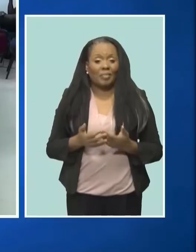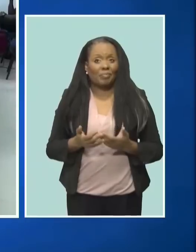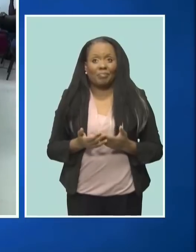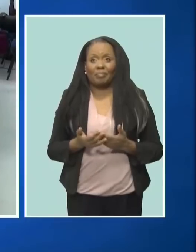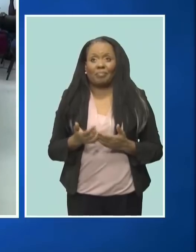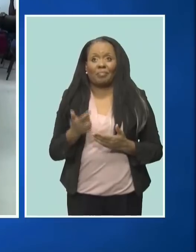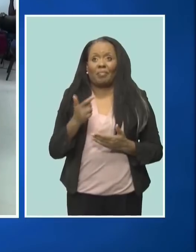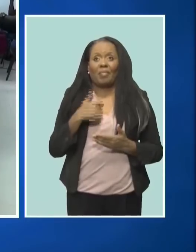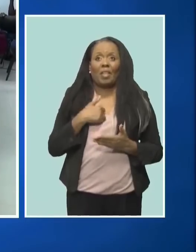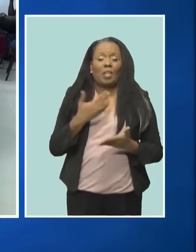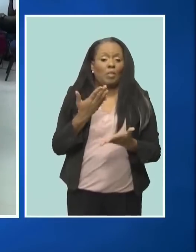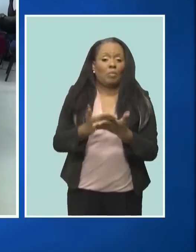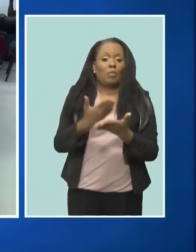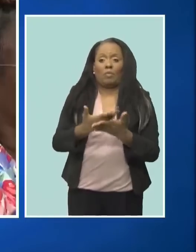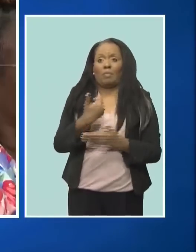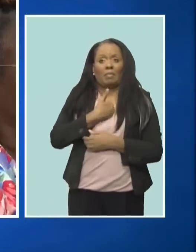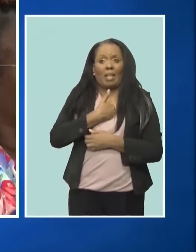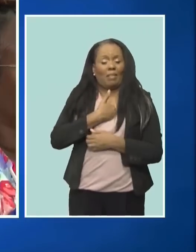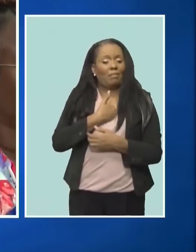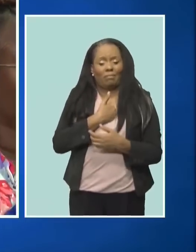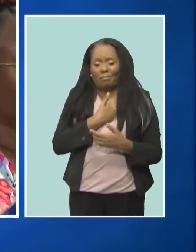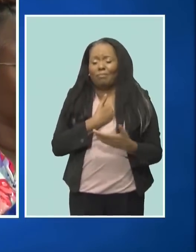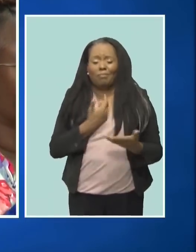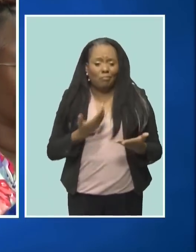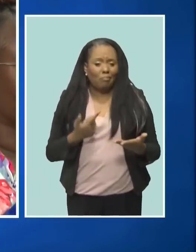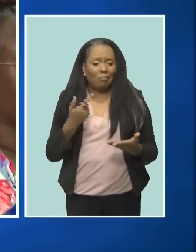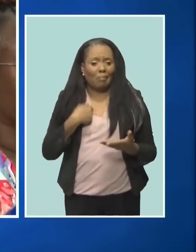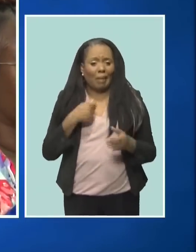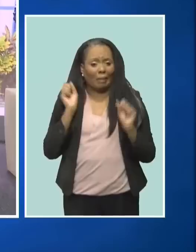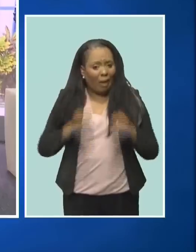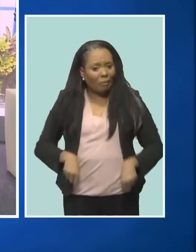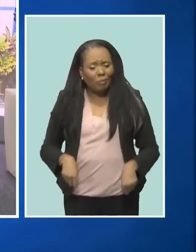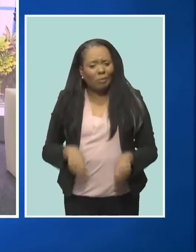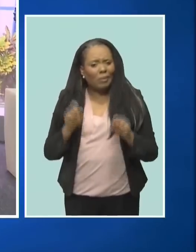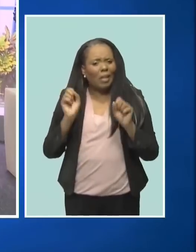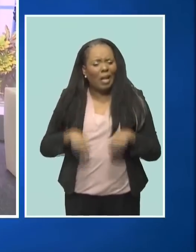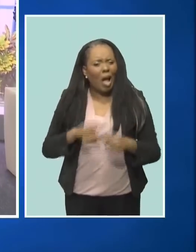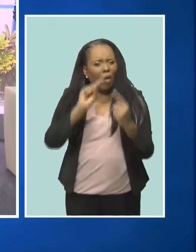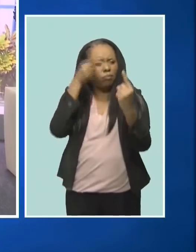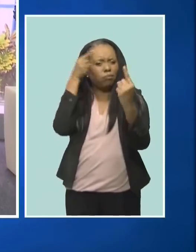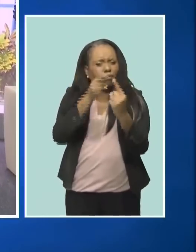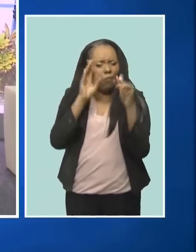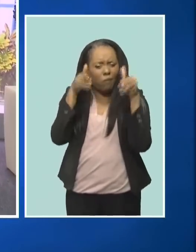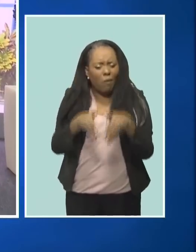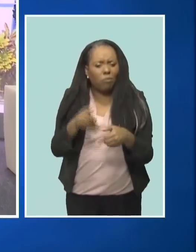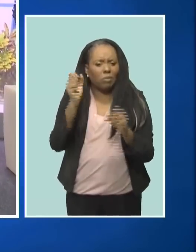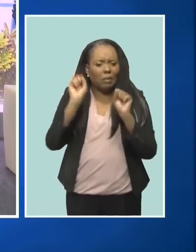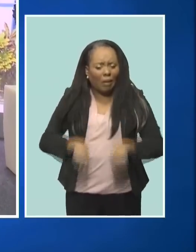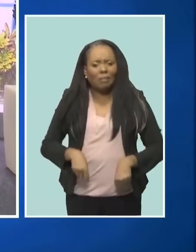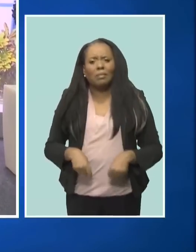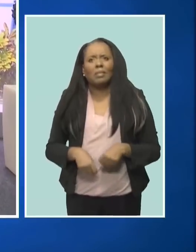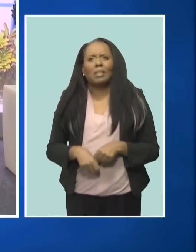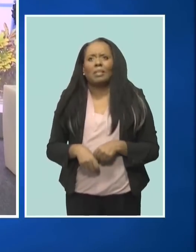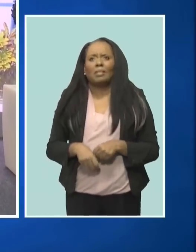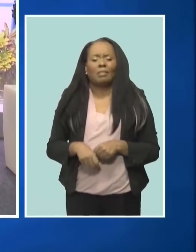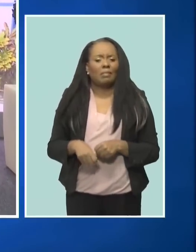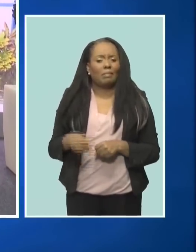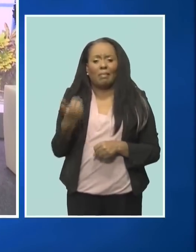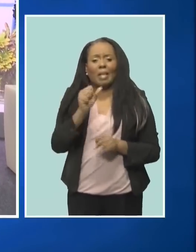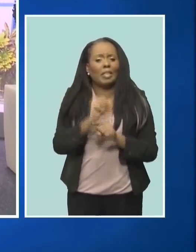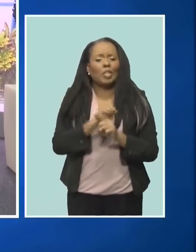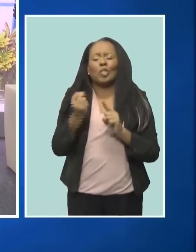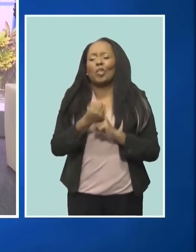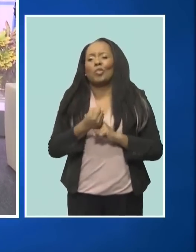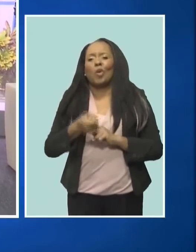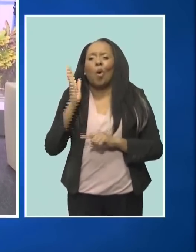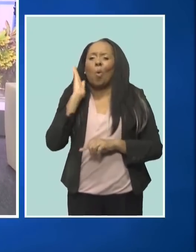prove to myself that I have the resilience and the determination to get through any